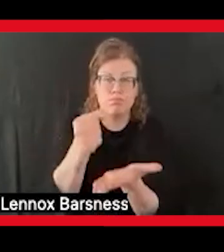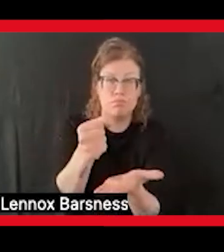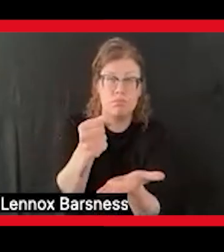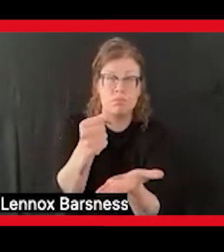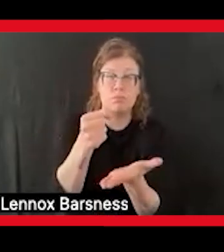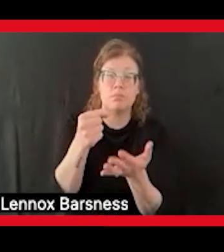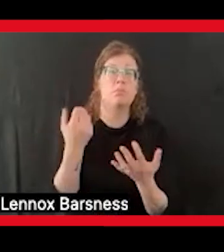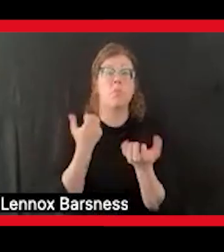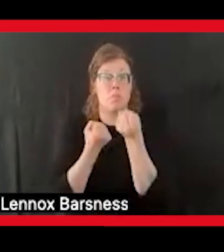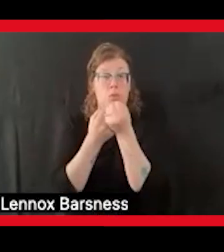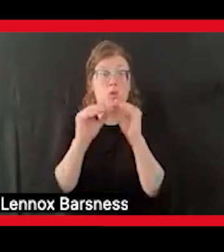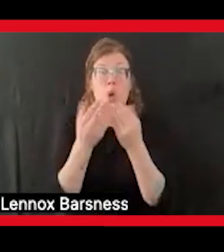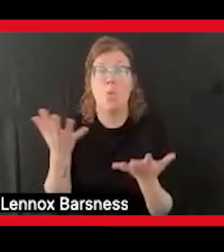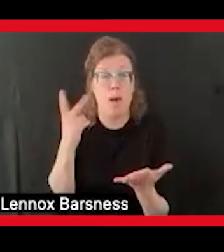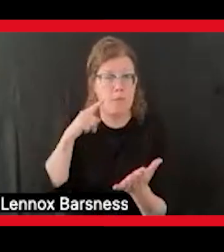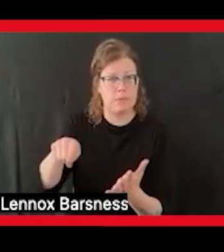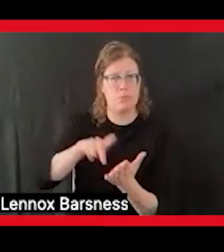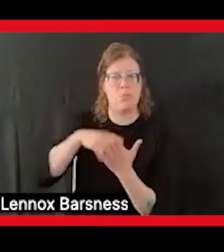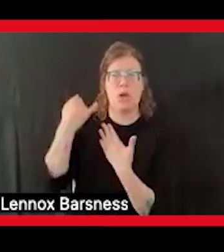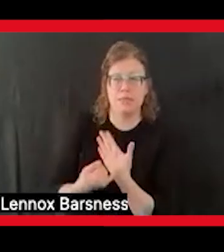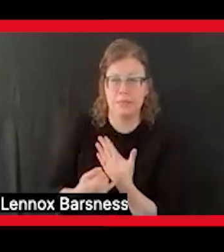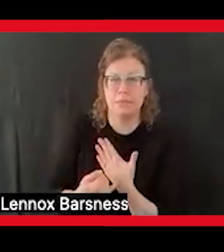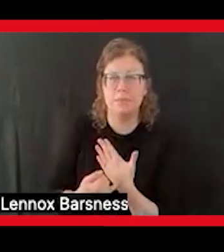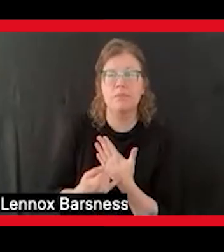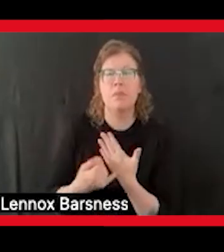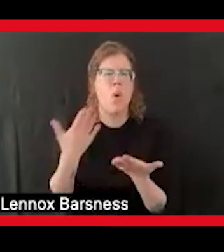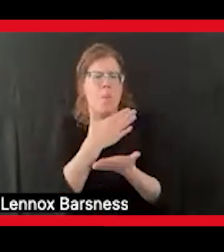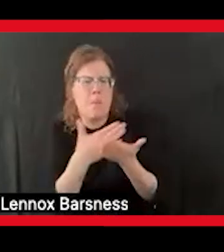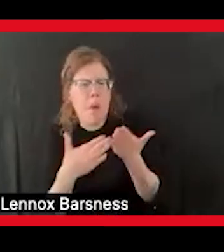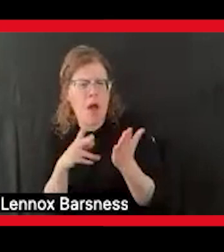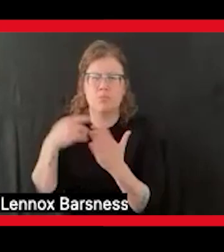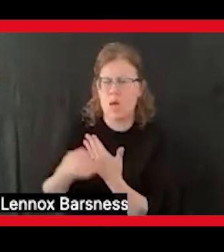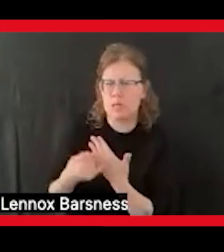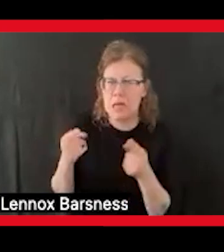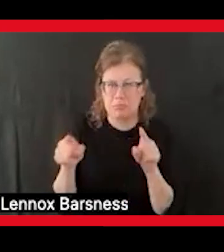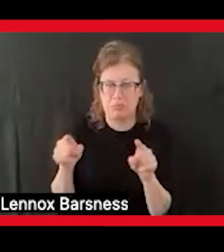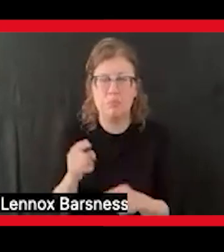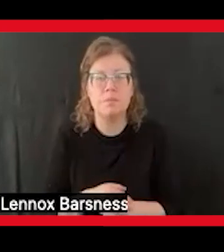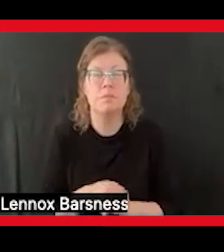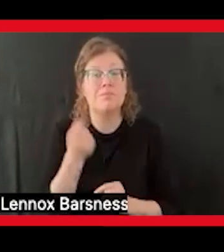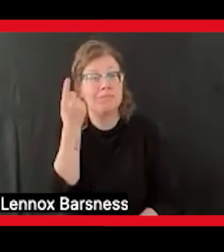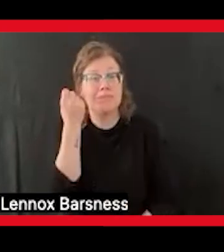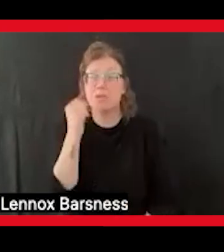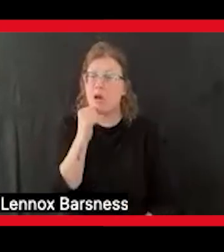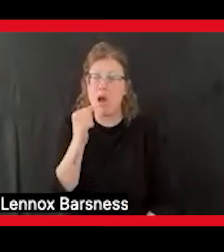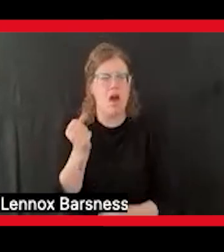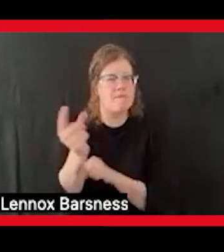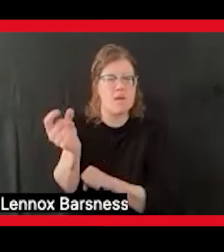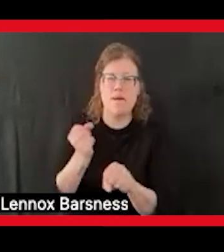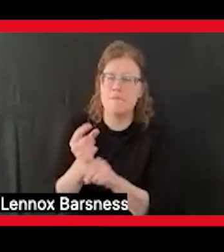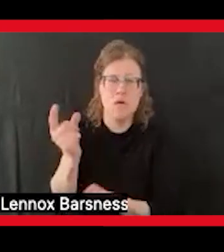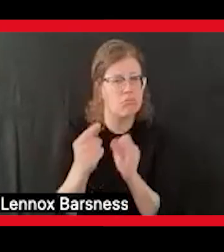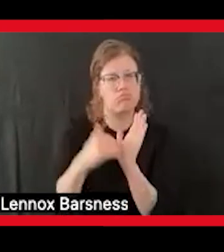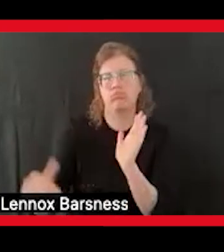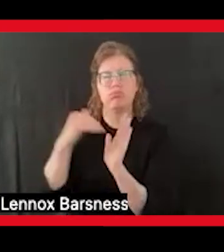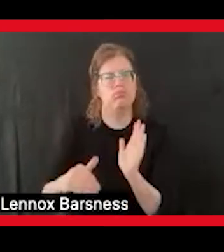project. By one time, we mean that this funding is not renewed each year. To get another grant in the coming